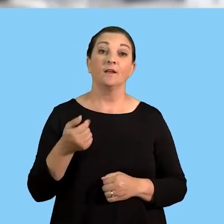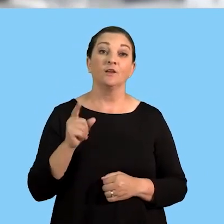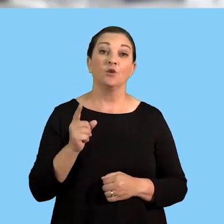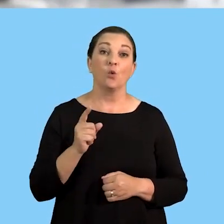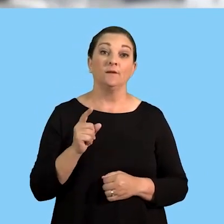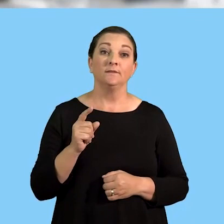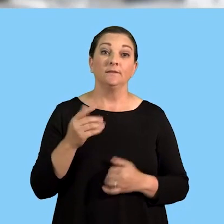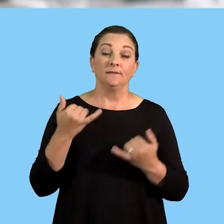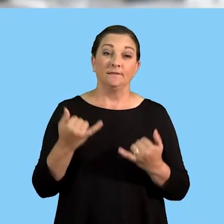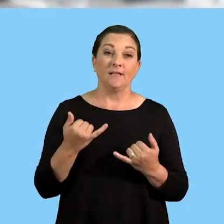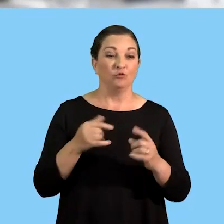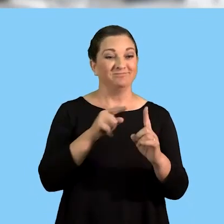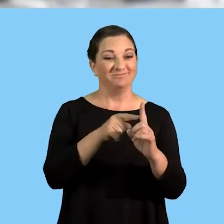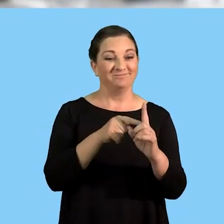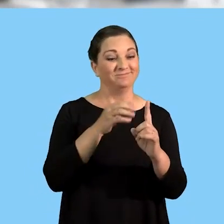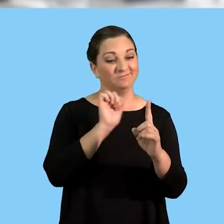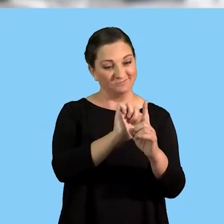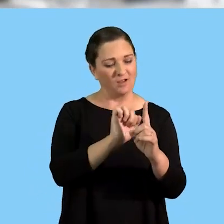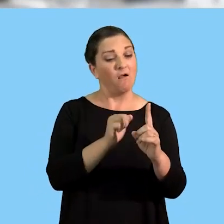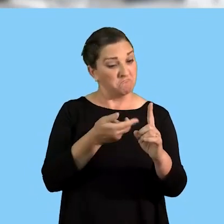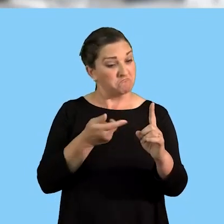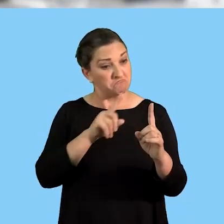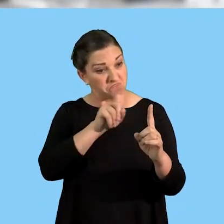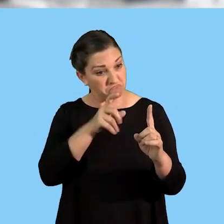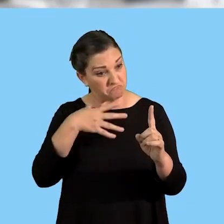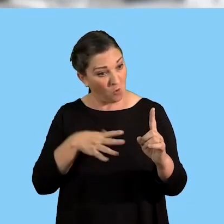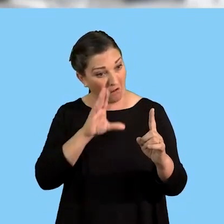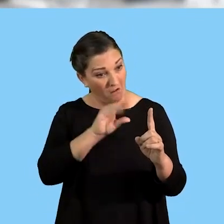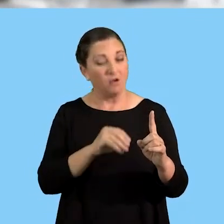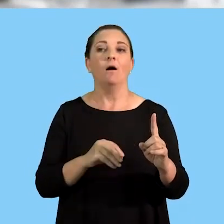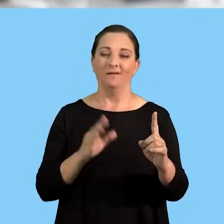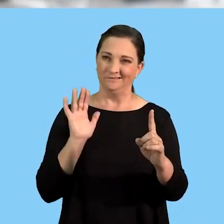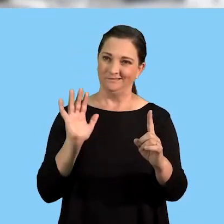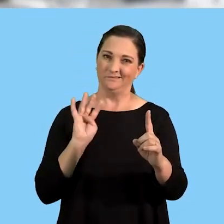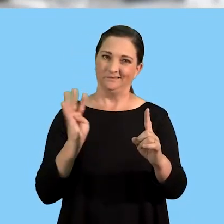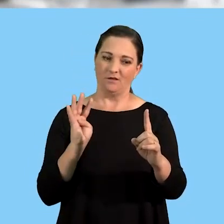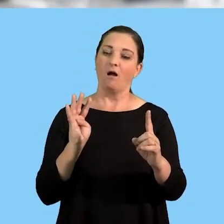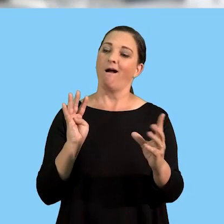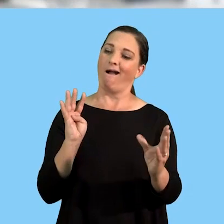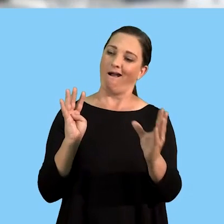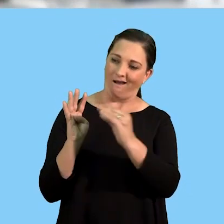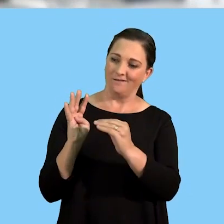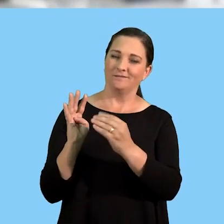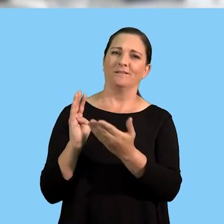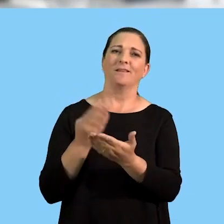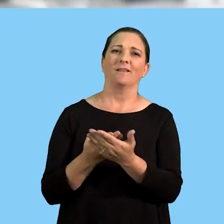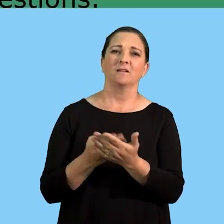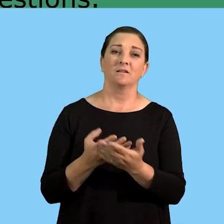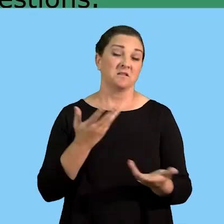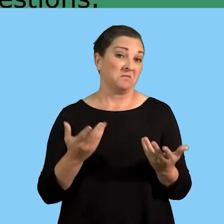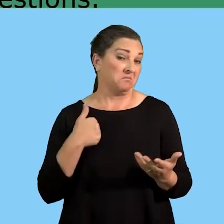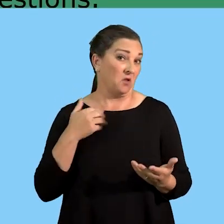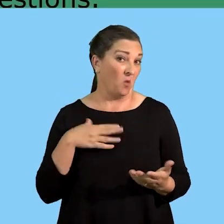then provide an opportunity for the interviewee to ask questions. So interviewees can also have their